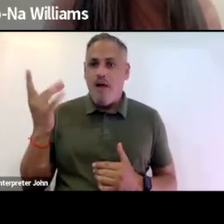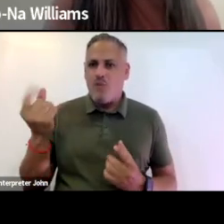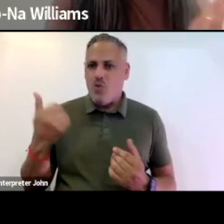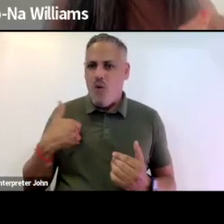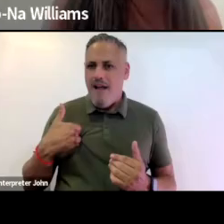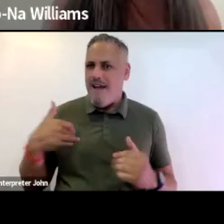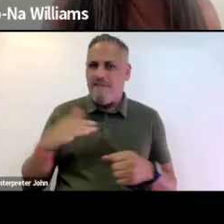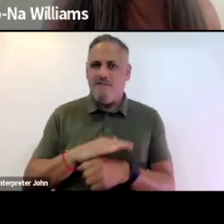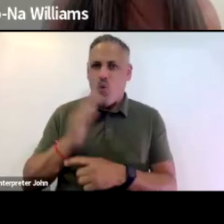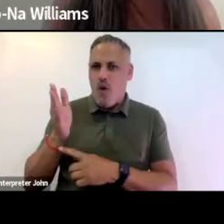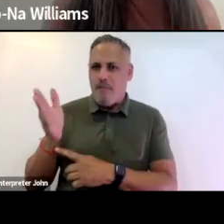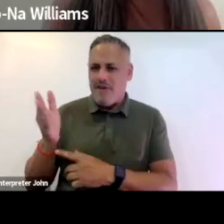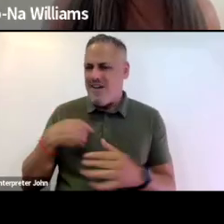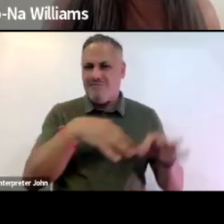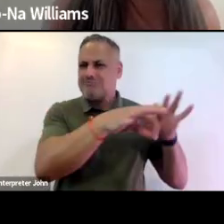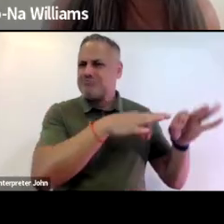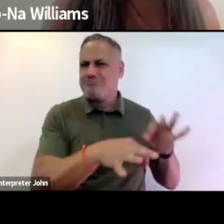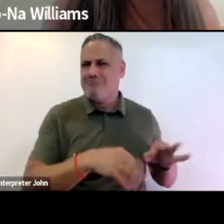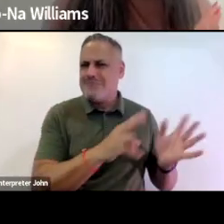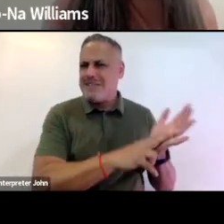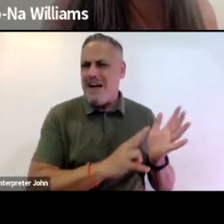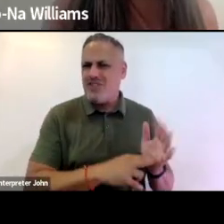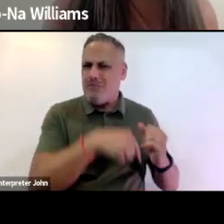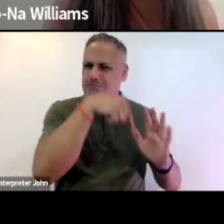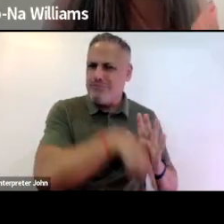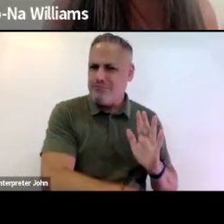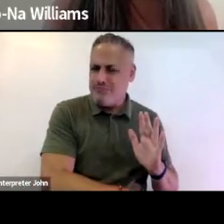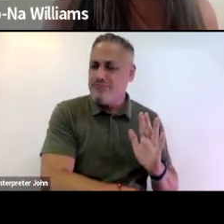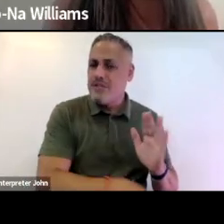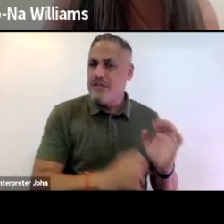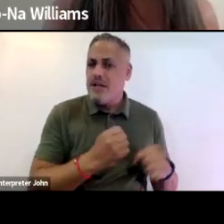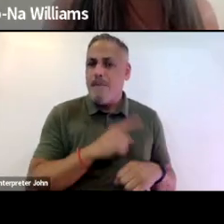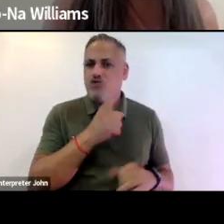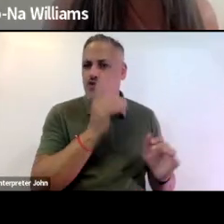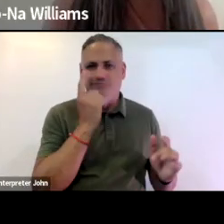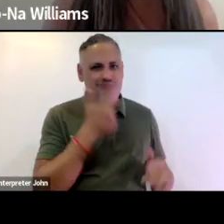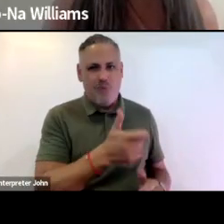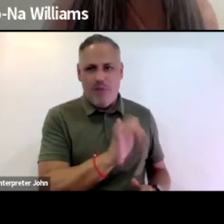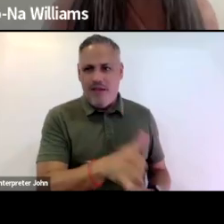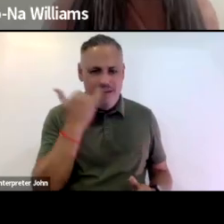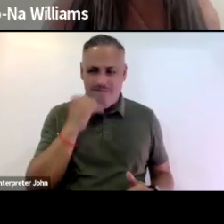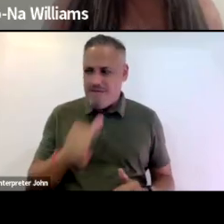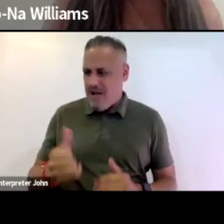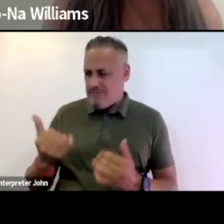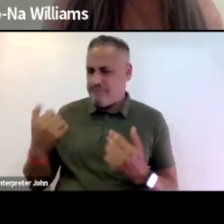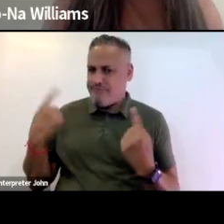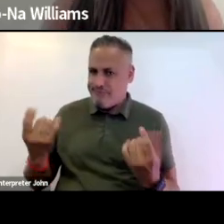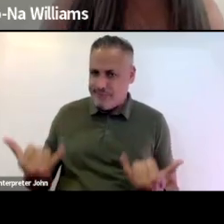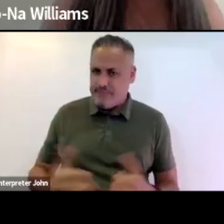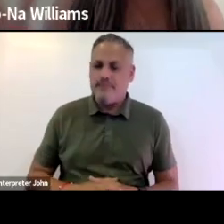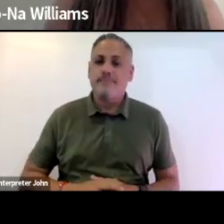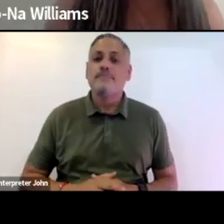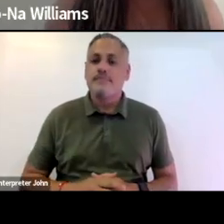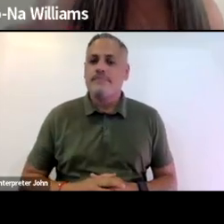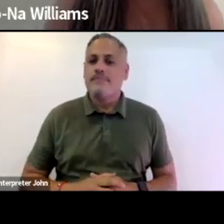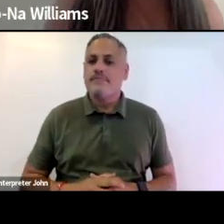an entire webinar where we go through the contract extensively. So just make sure that you check that out if you didn't get the opportunity to. And